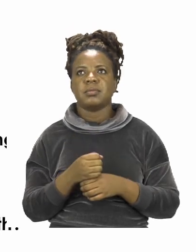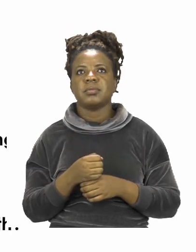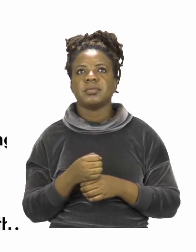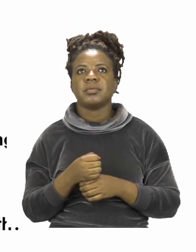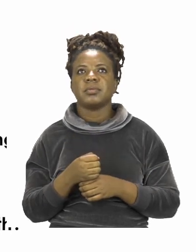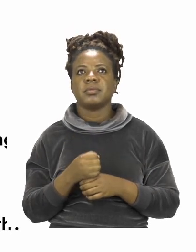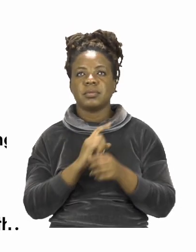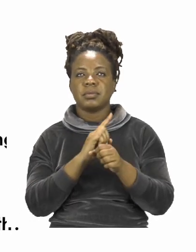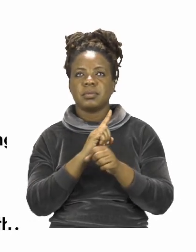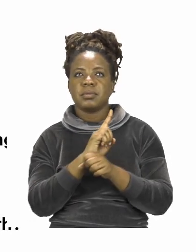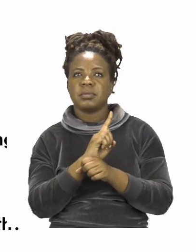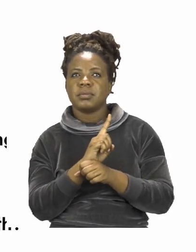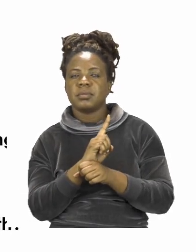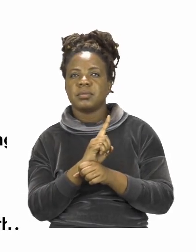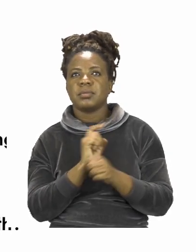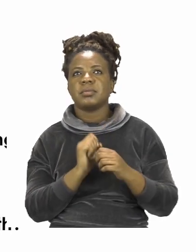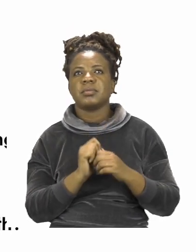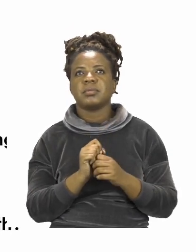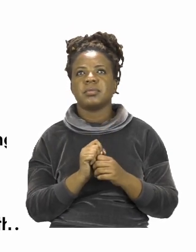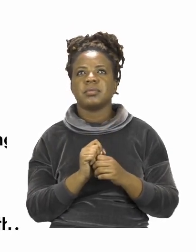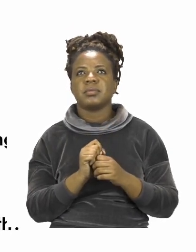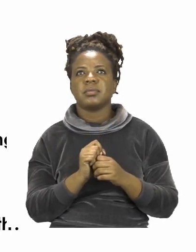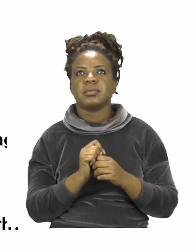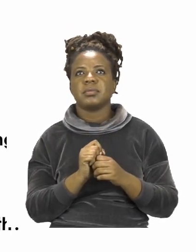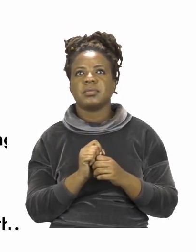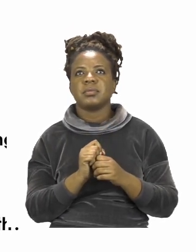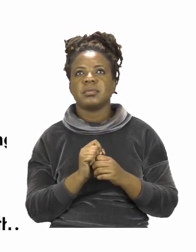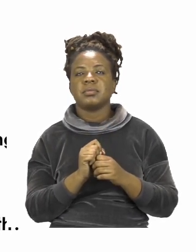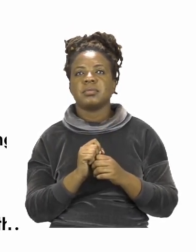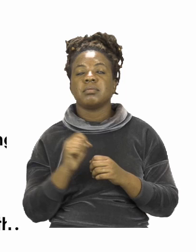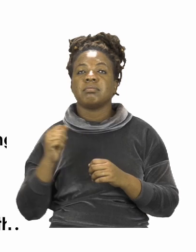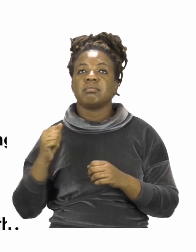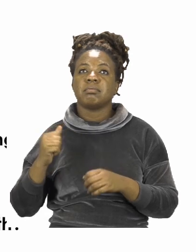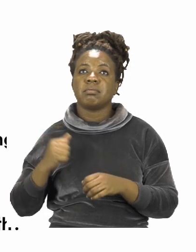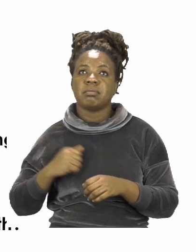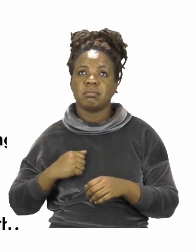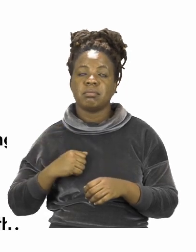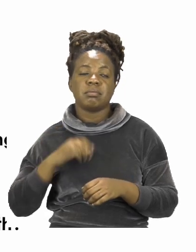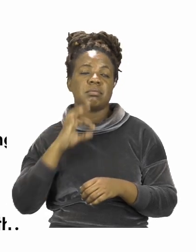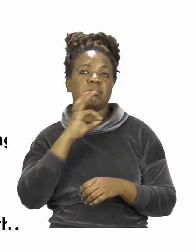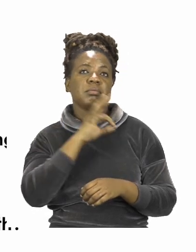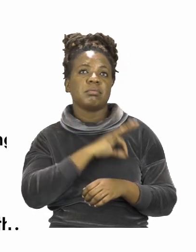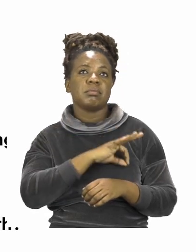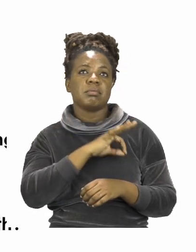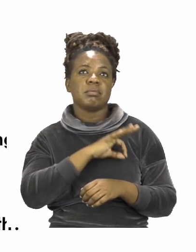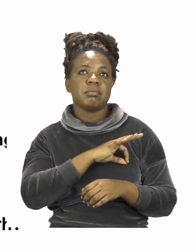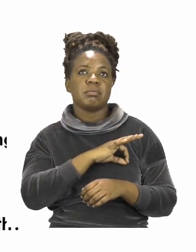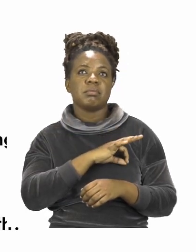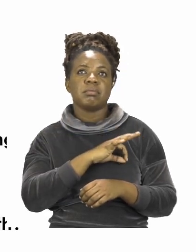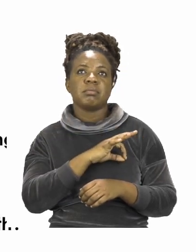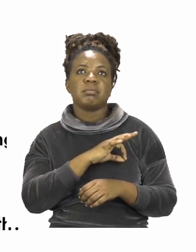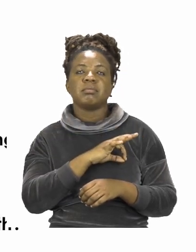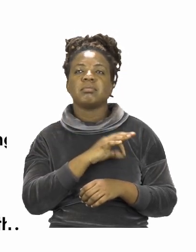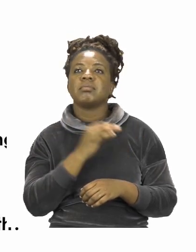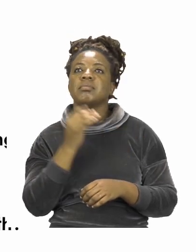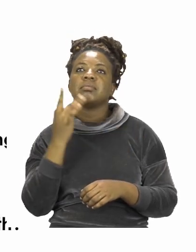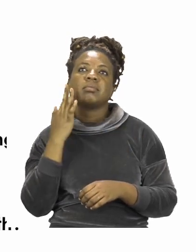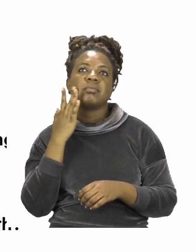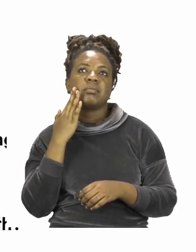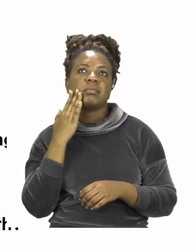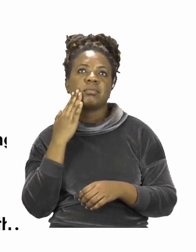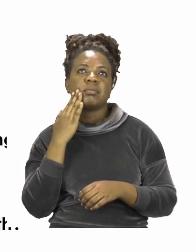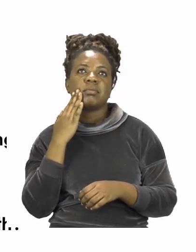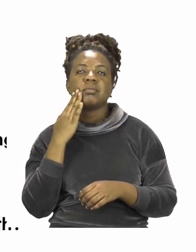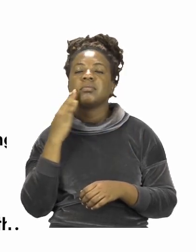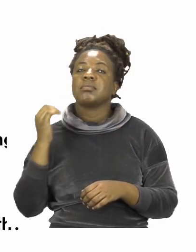The first one says, when does Dad get his salary? When does